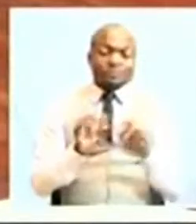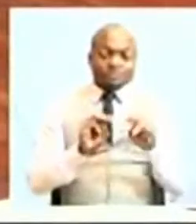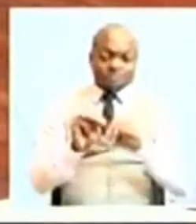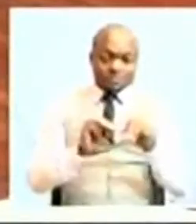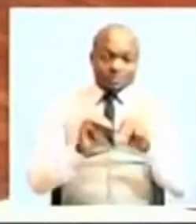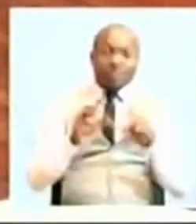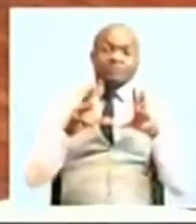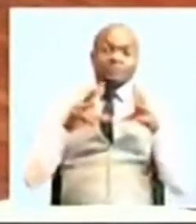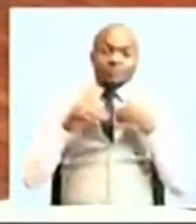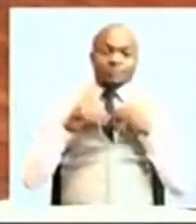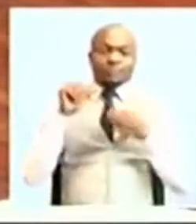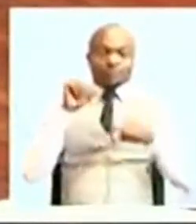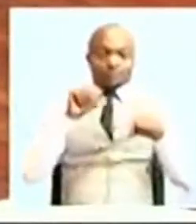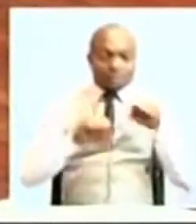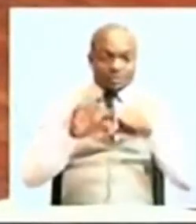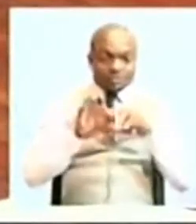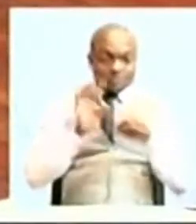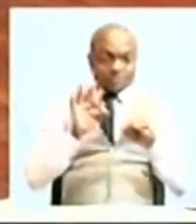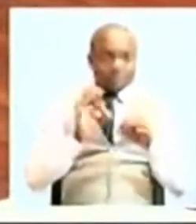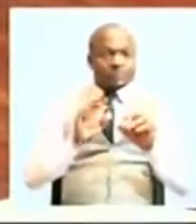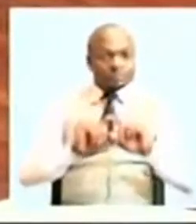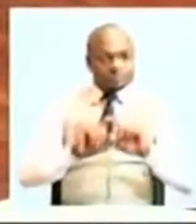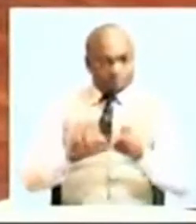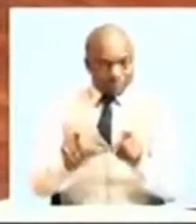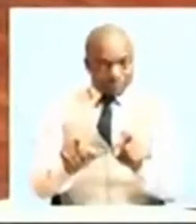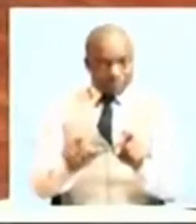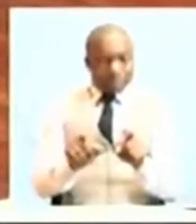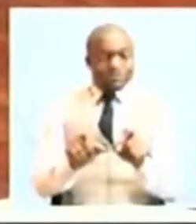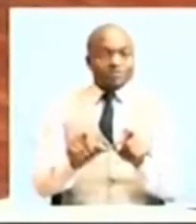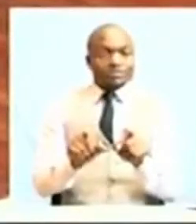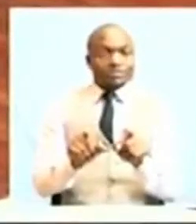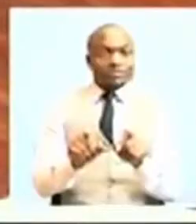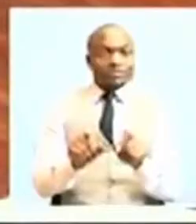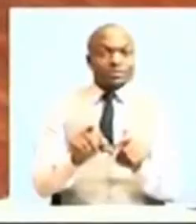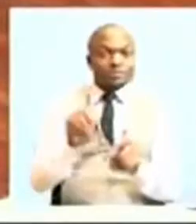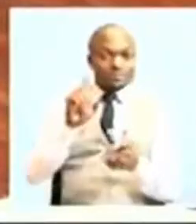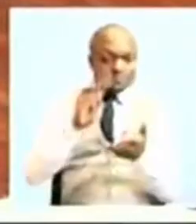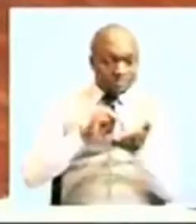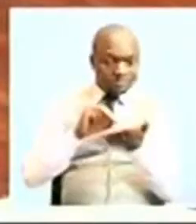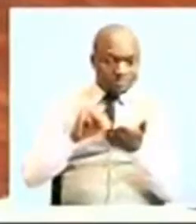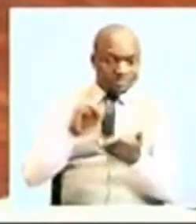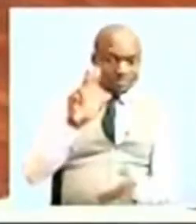Management wishes to acknowledge the audit finding of variance amounting to